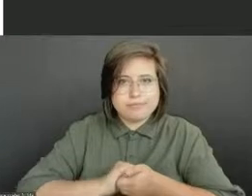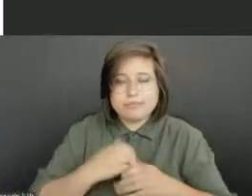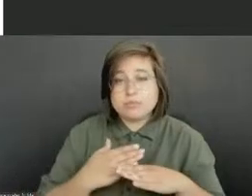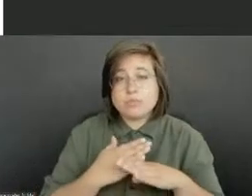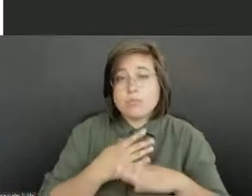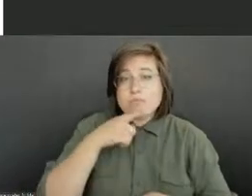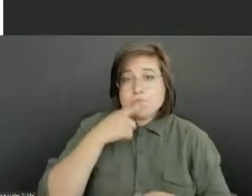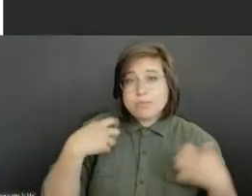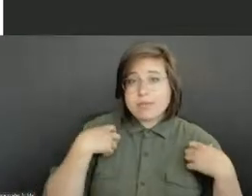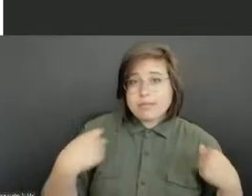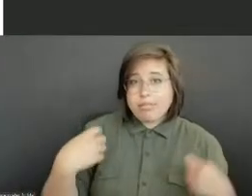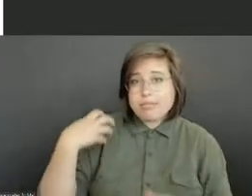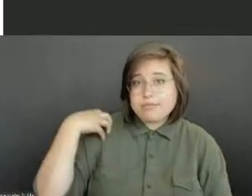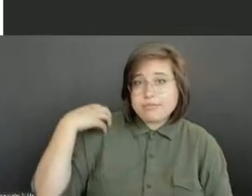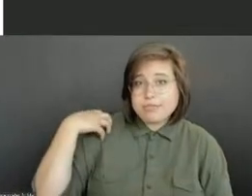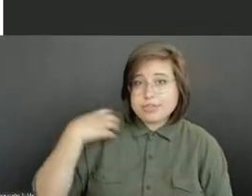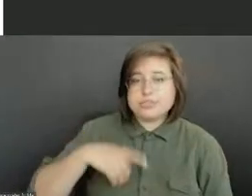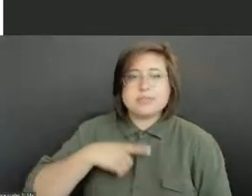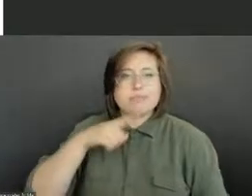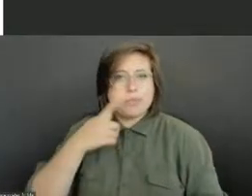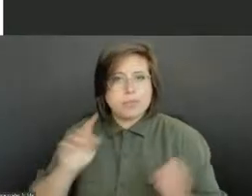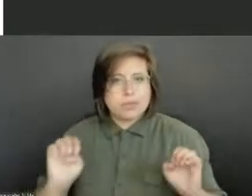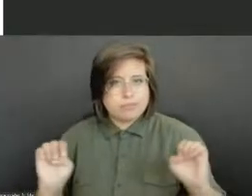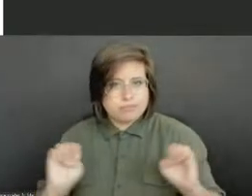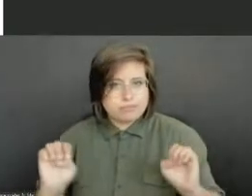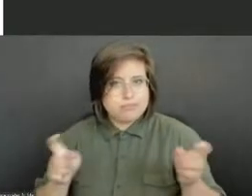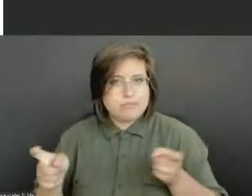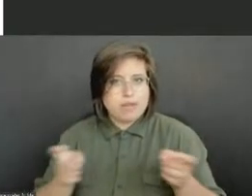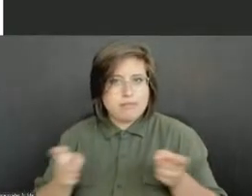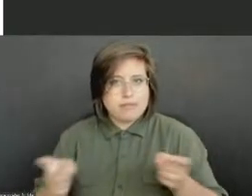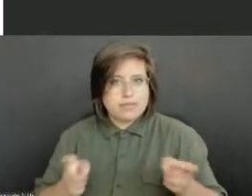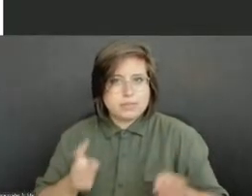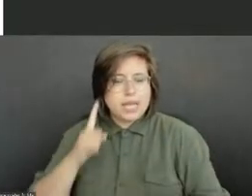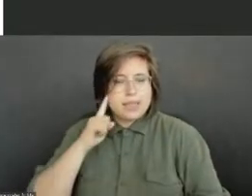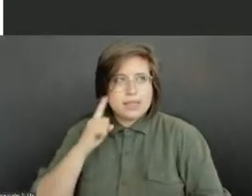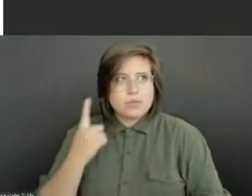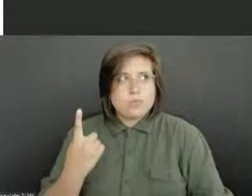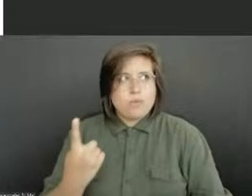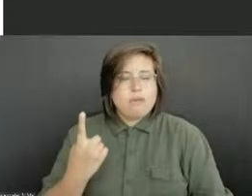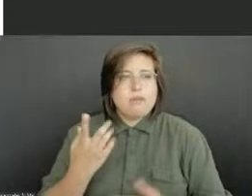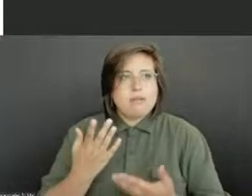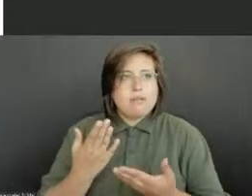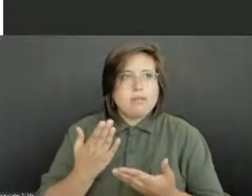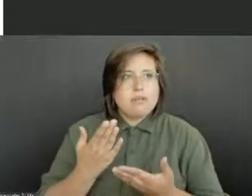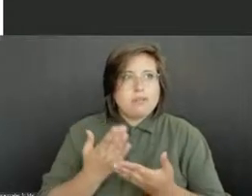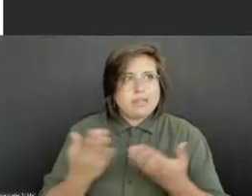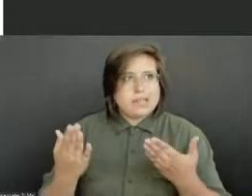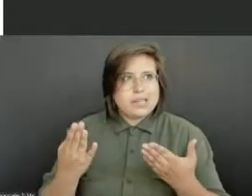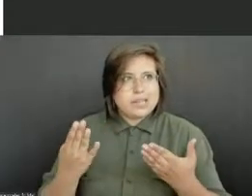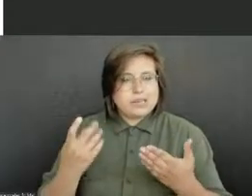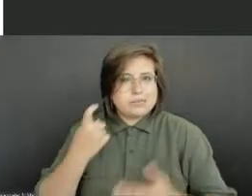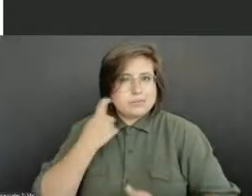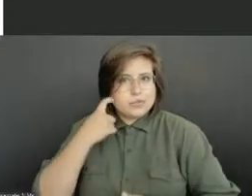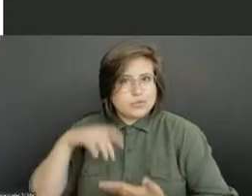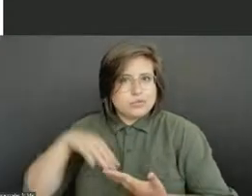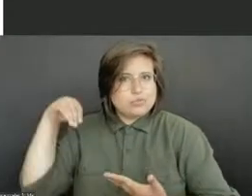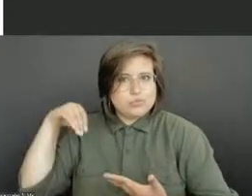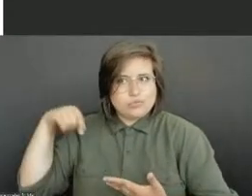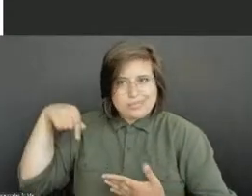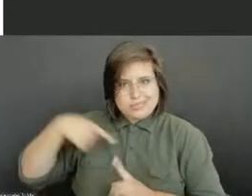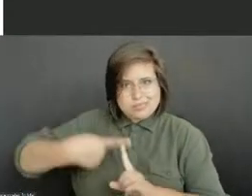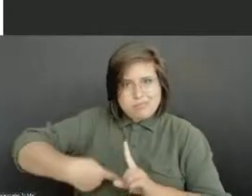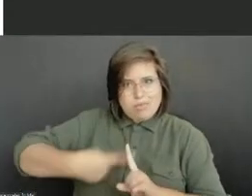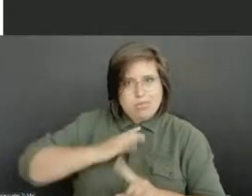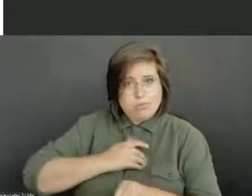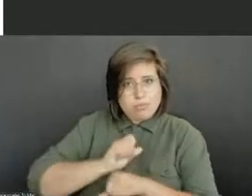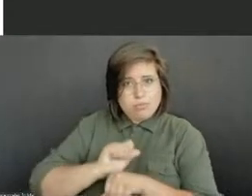health officials and public emergency management. I think one of the things that we learned in our work this month is